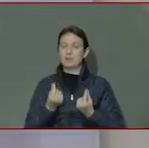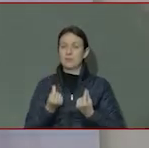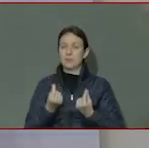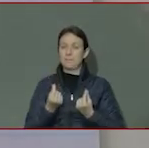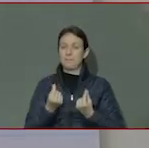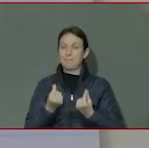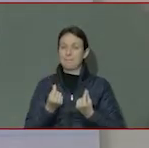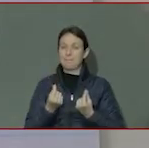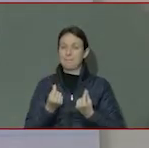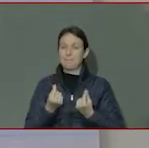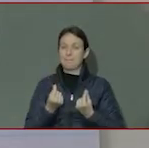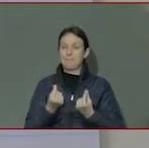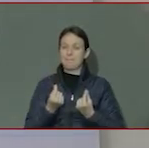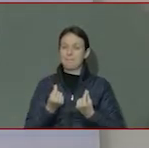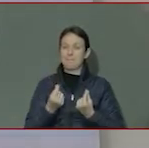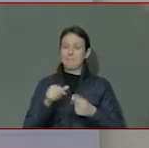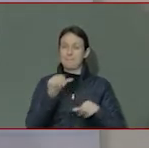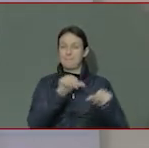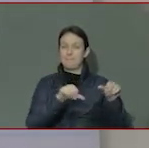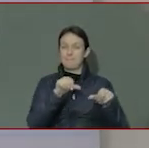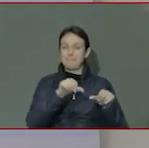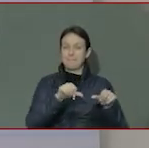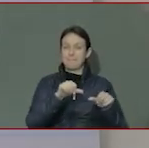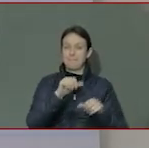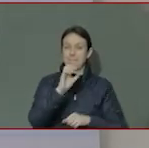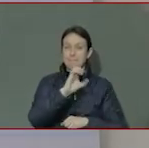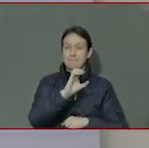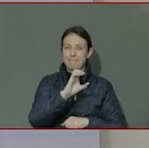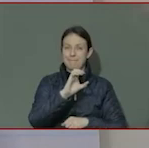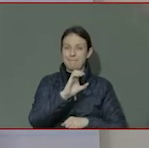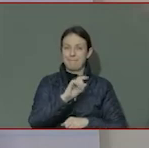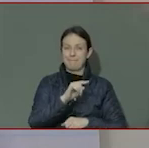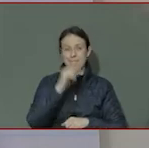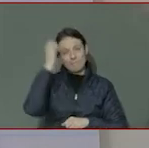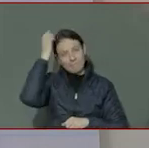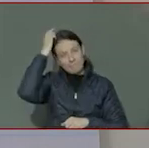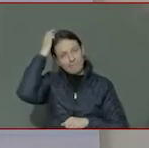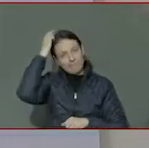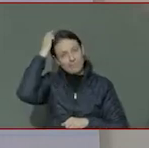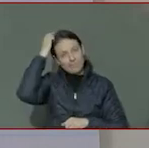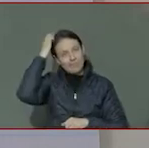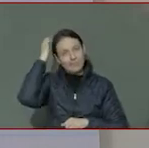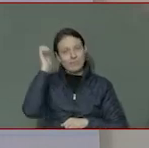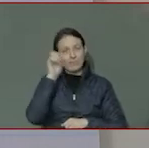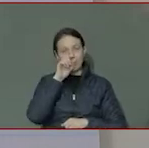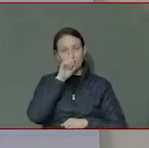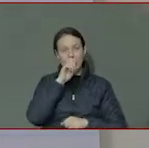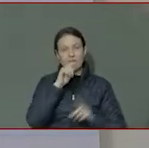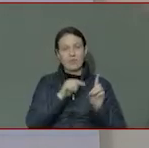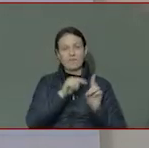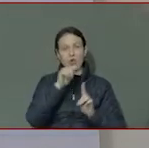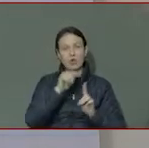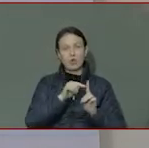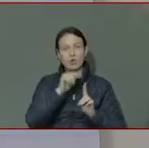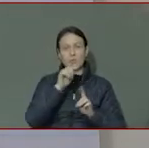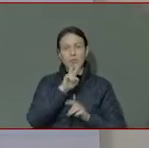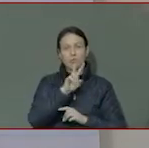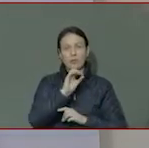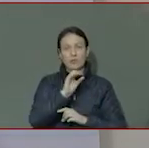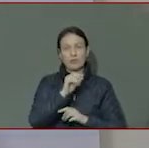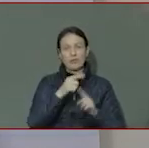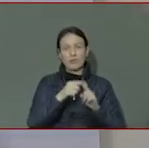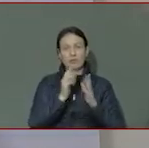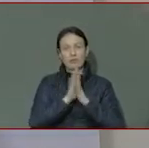the concentration of the acid that reacted, the volume, which is 200 times 10